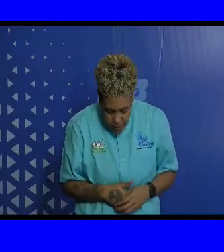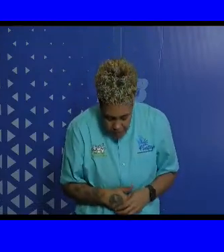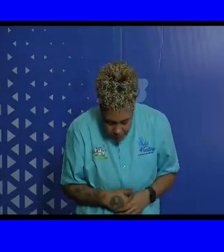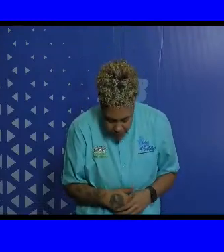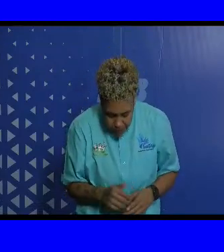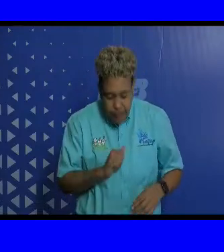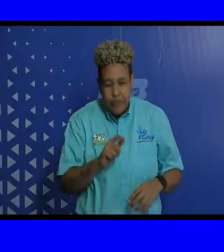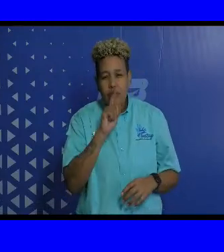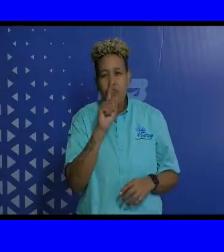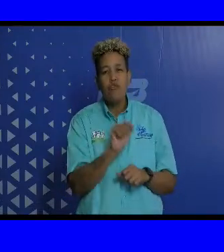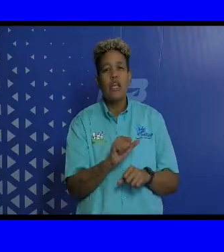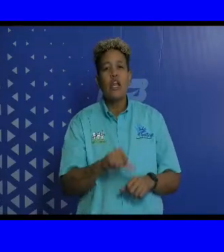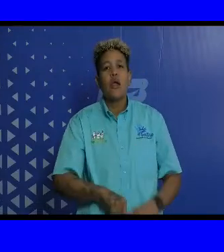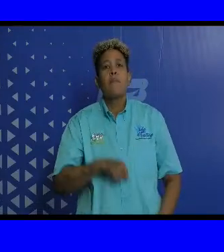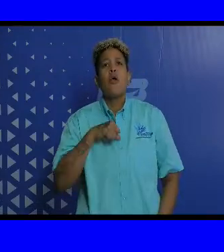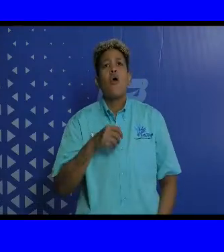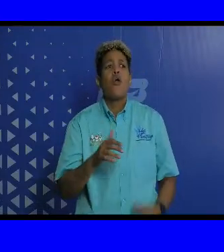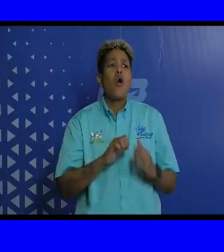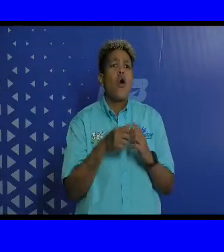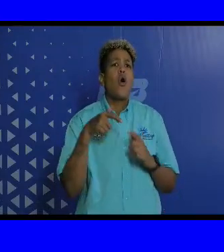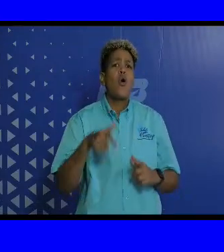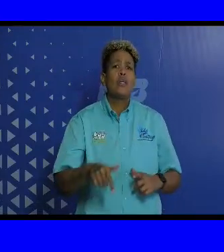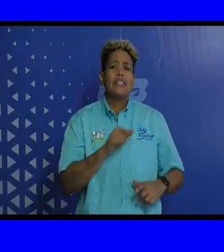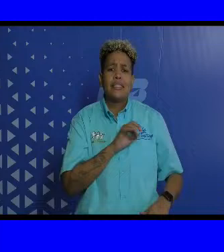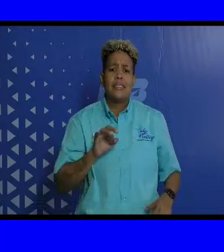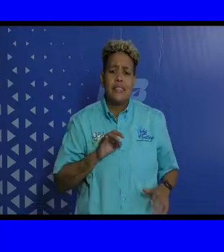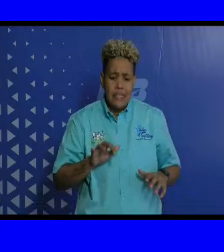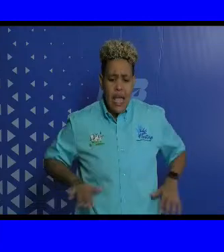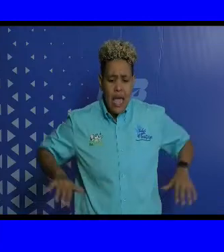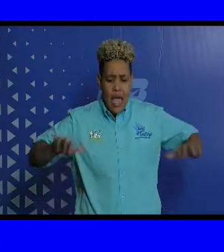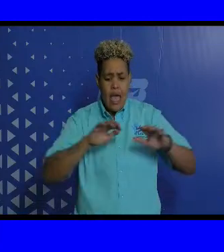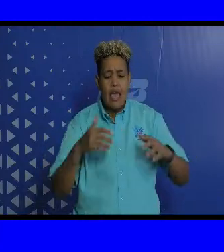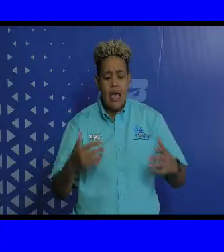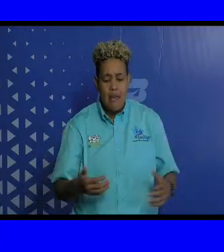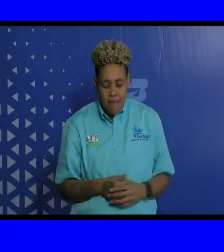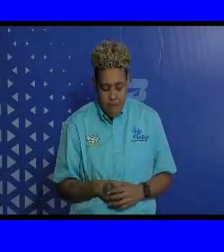I'm really proud of how the staff